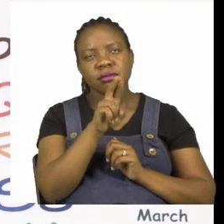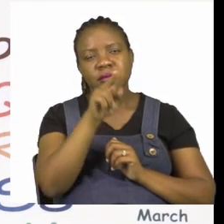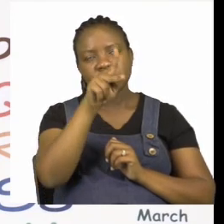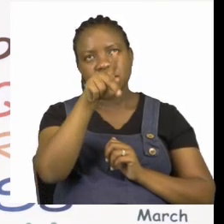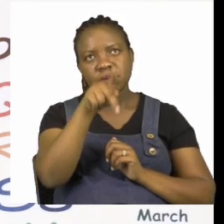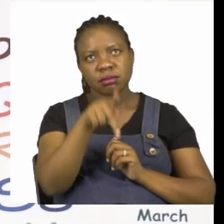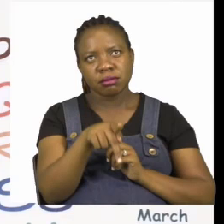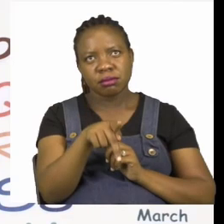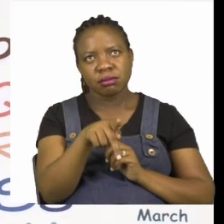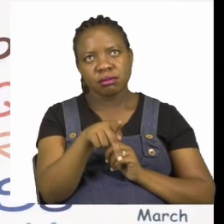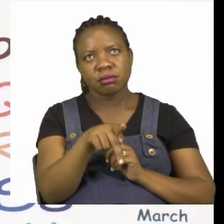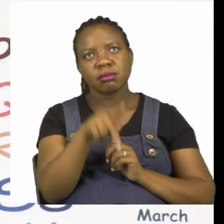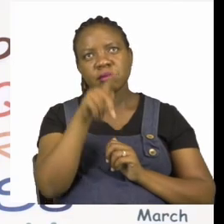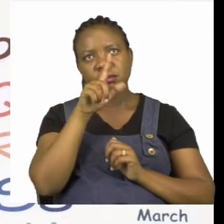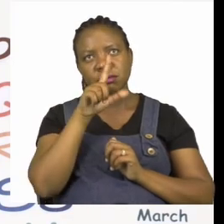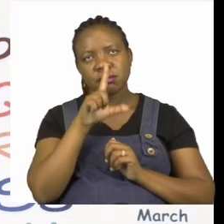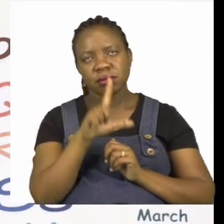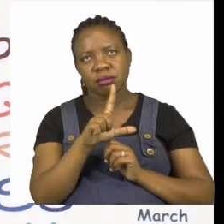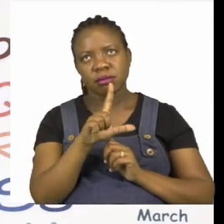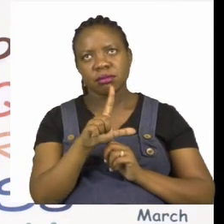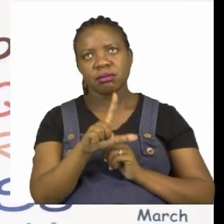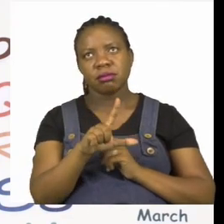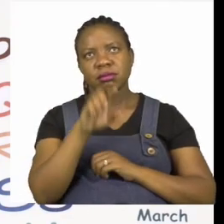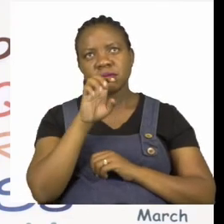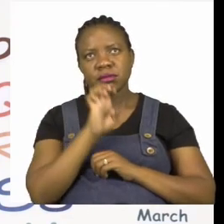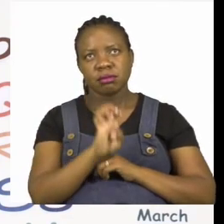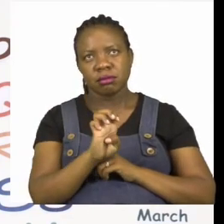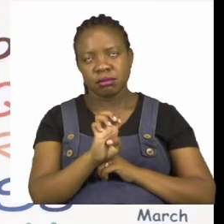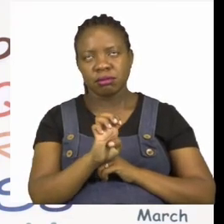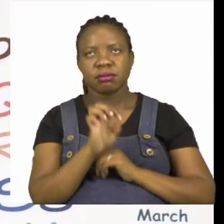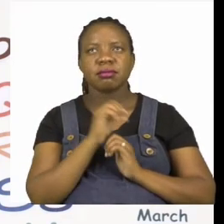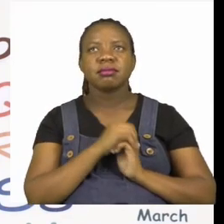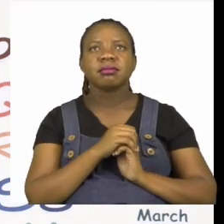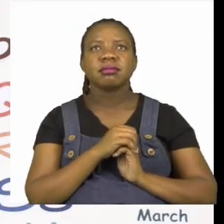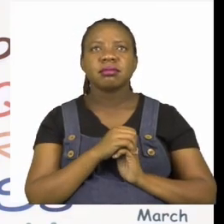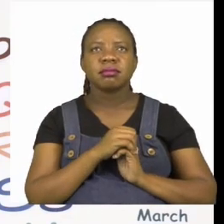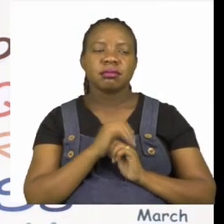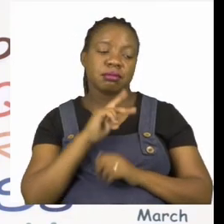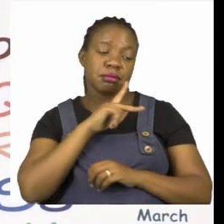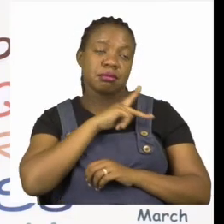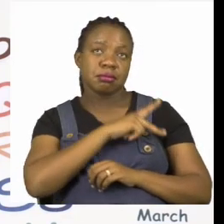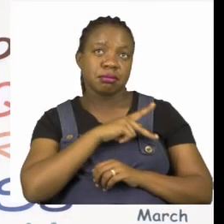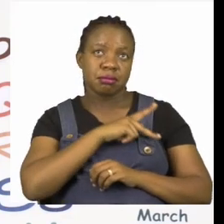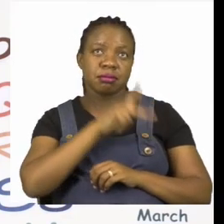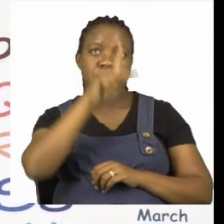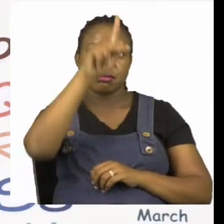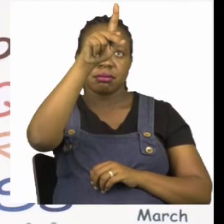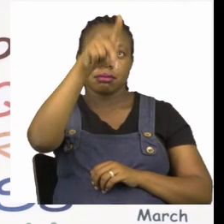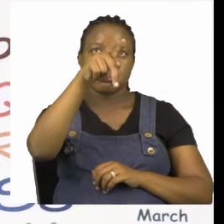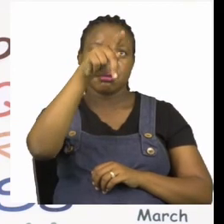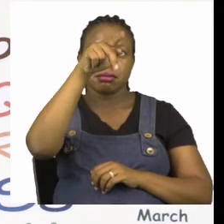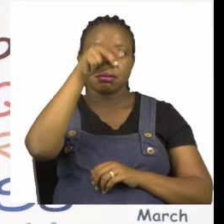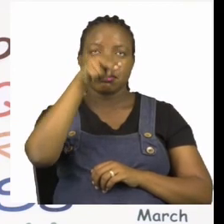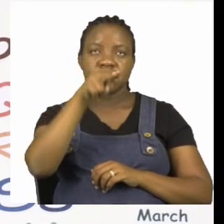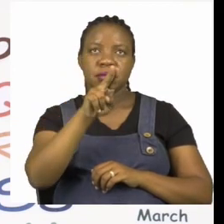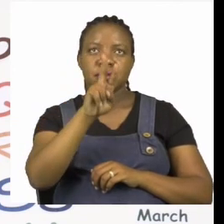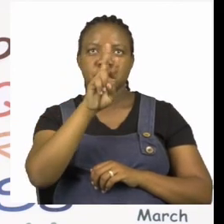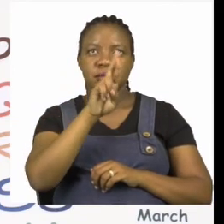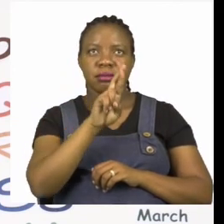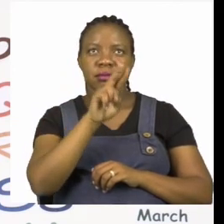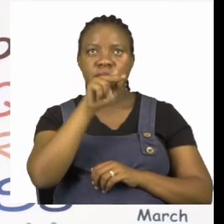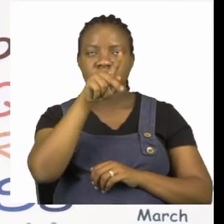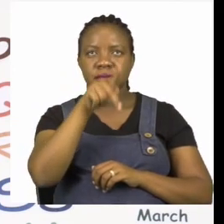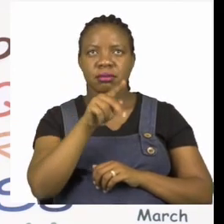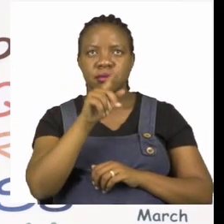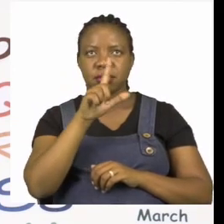P again. And now we have completed the word purple. Now, as you go on, you're